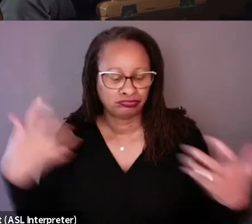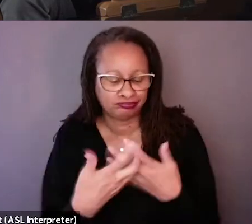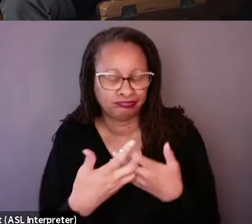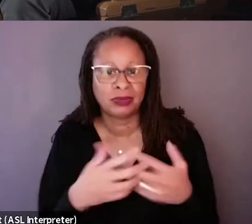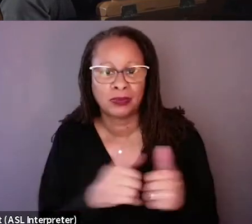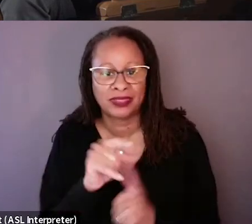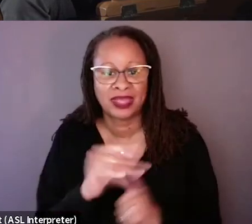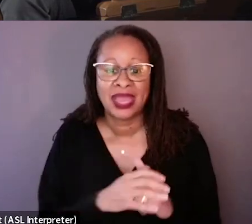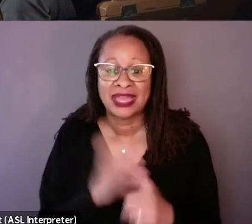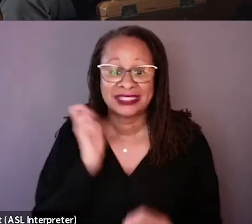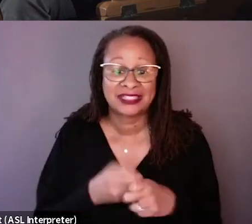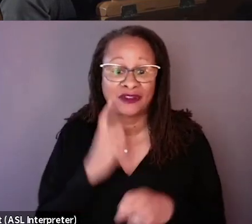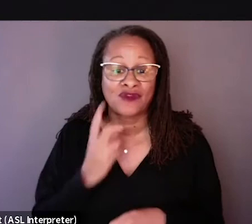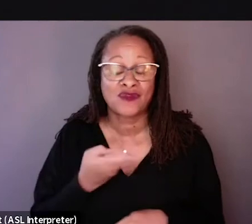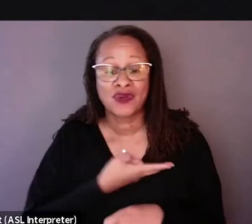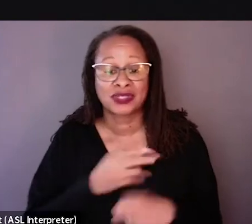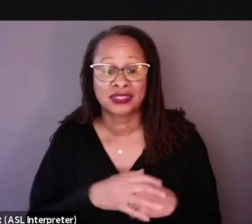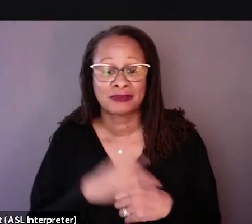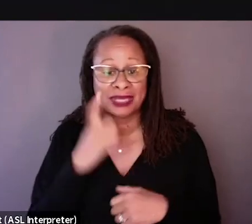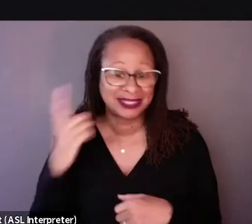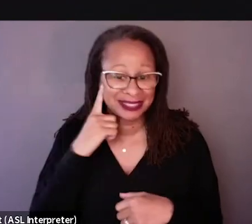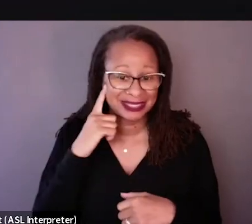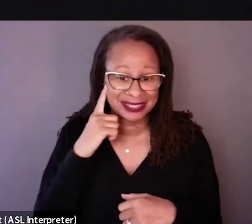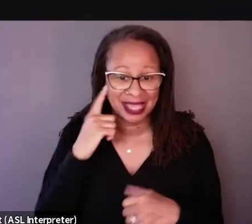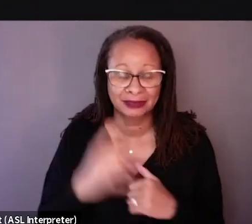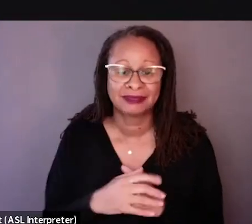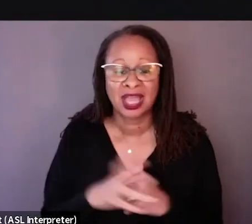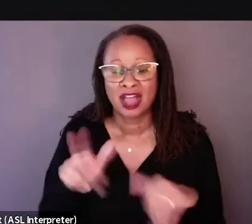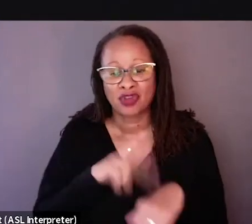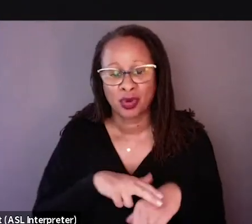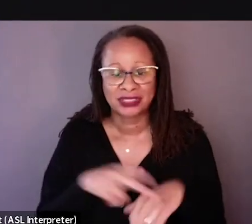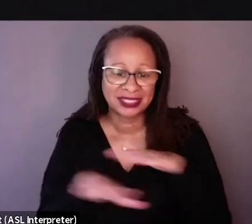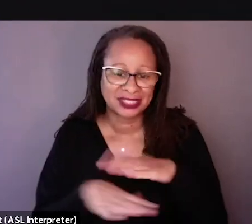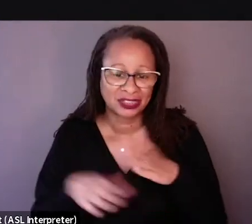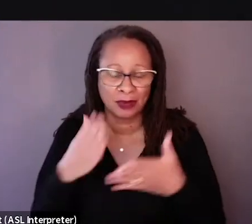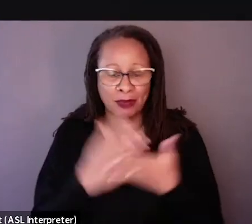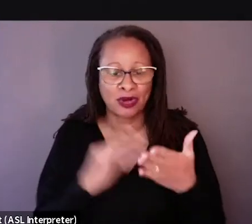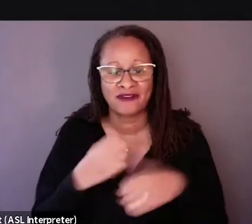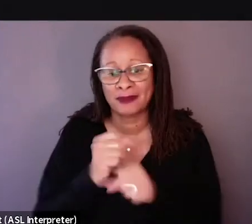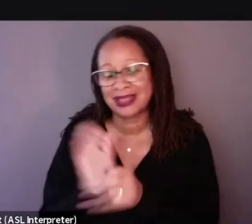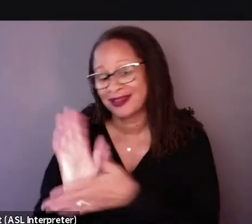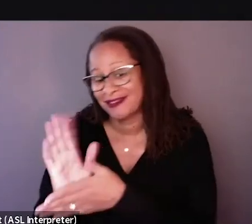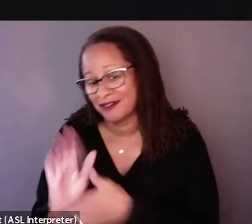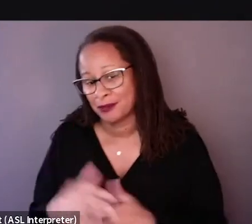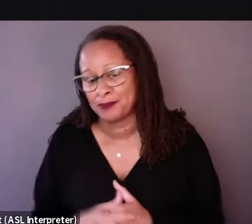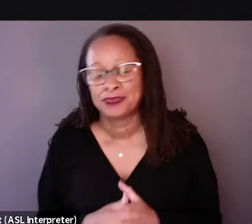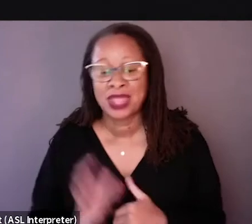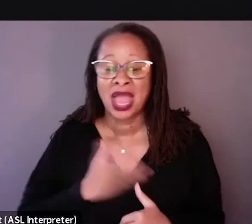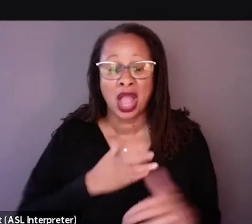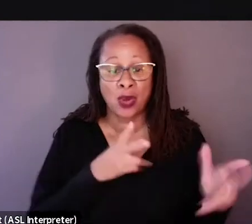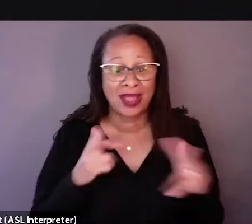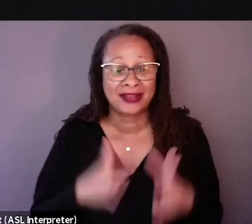was very difficult for us because sound, of course, is such an essential part of making a film. Our editors,